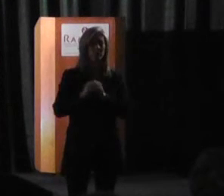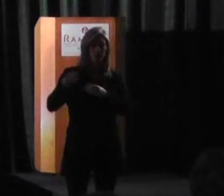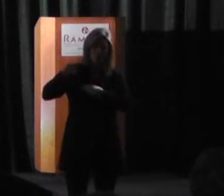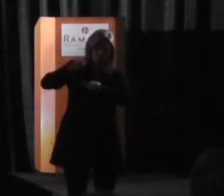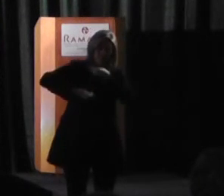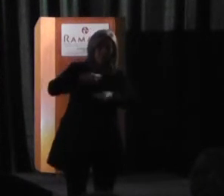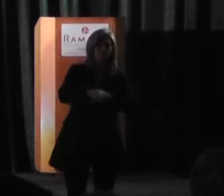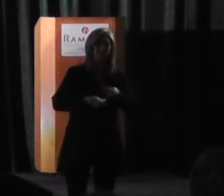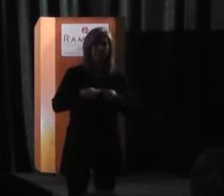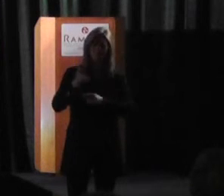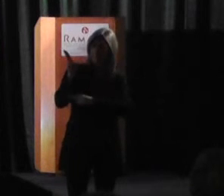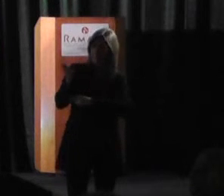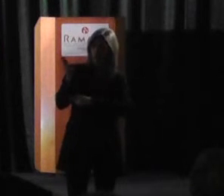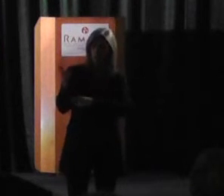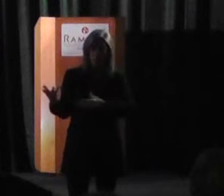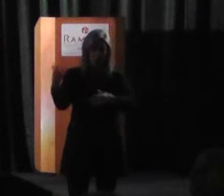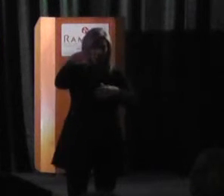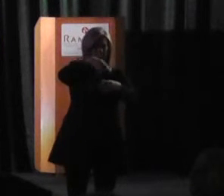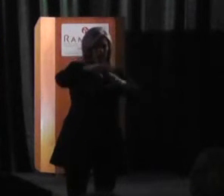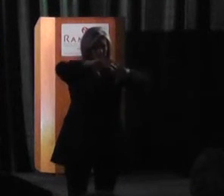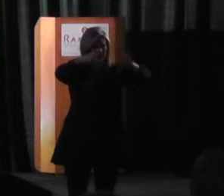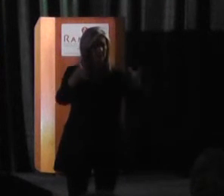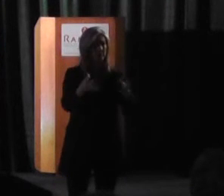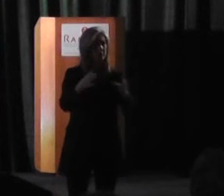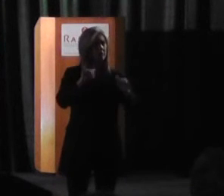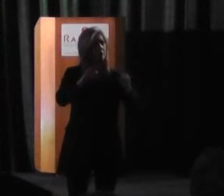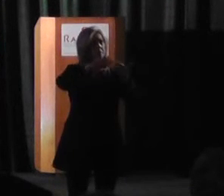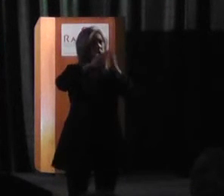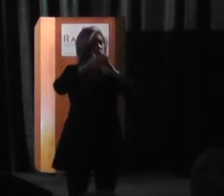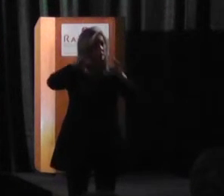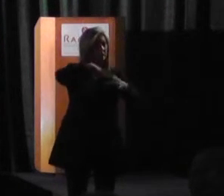creates what a community is. It's all embodied in a language."